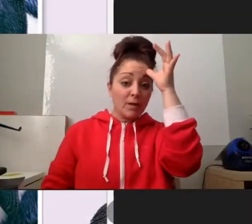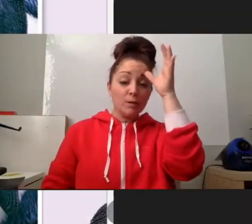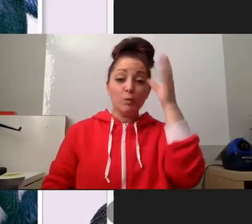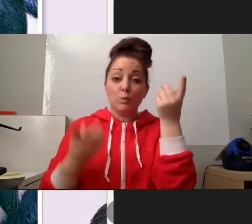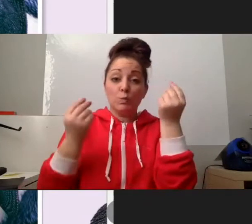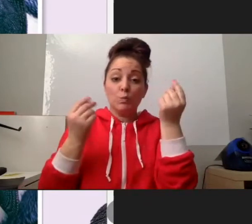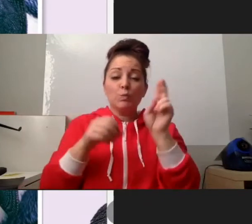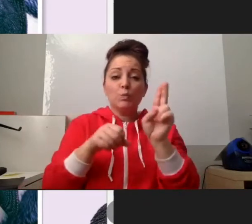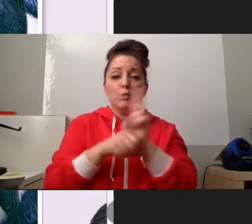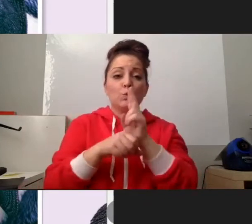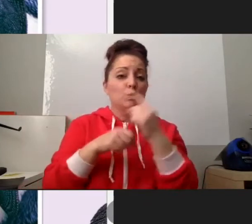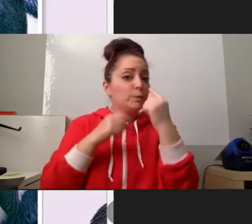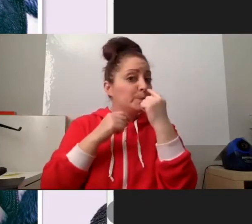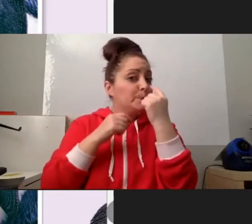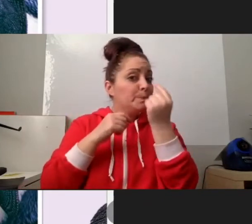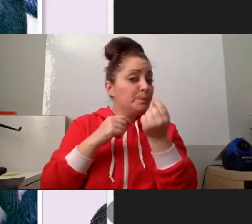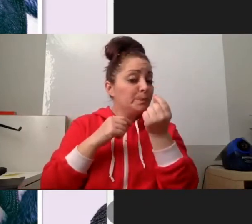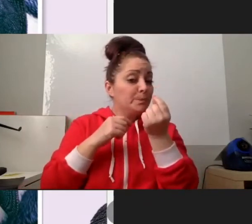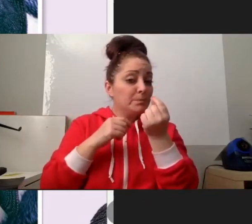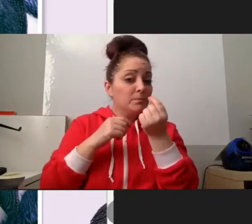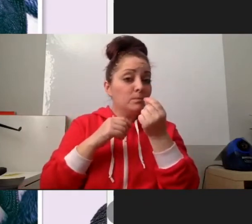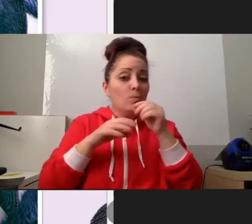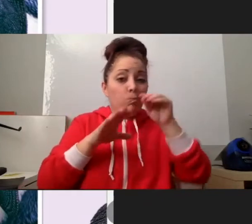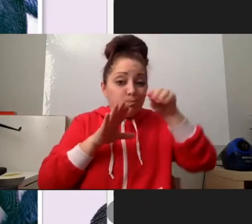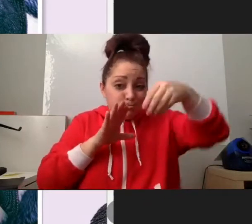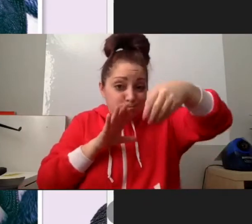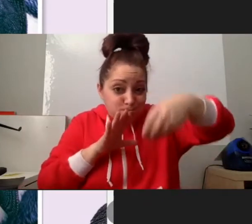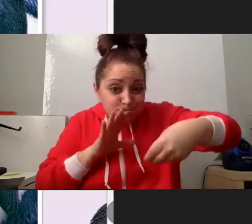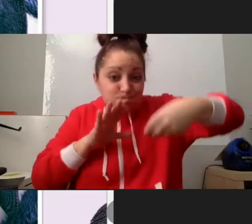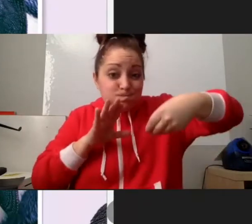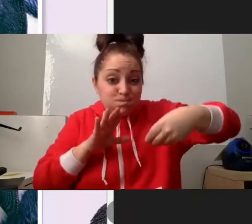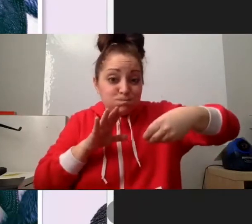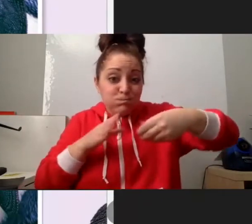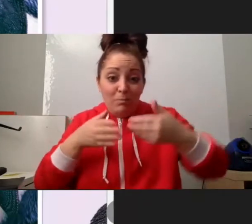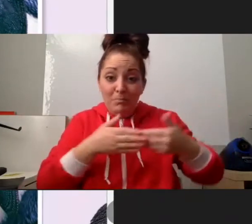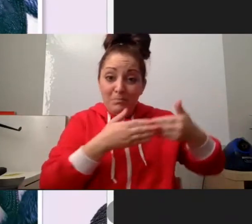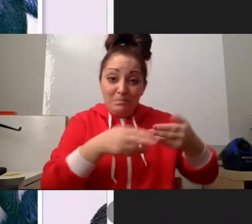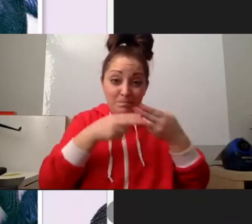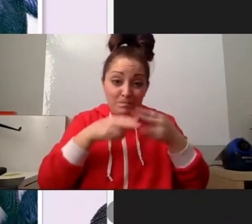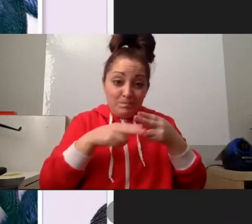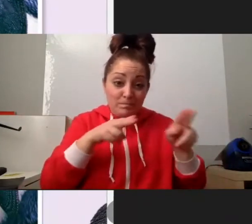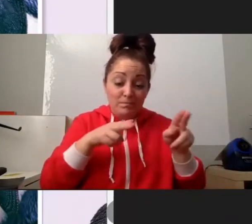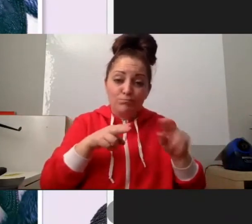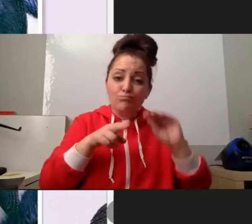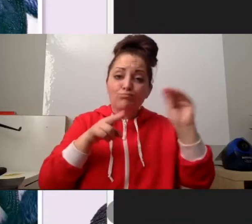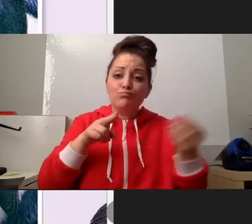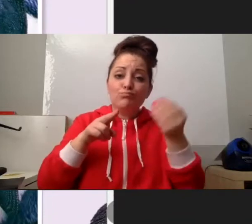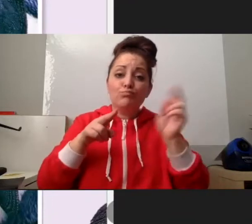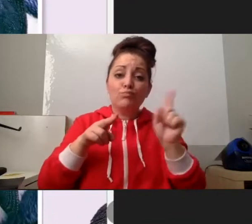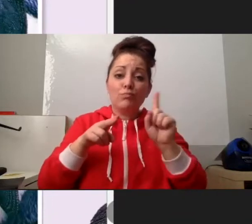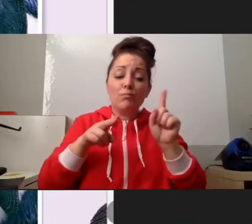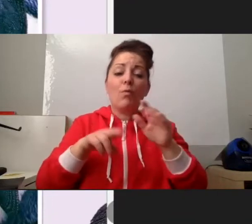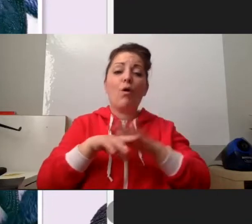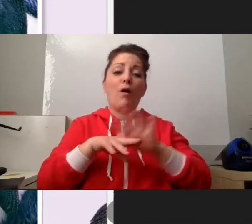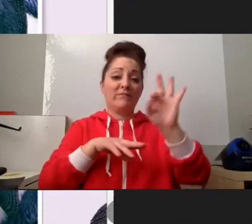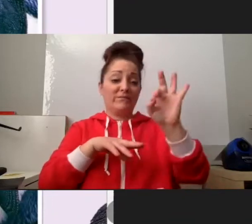In this picture we see a new penguin father. He's using his beak to scoop the